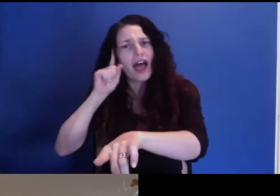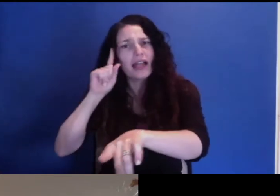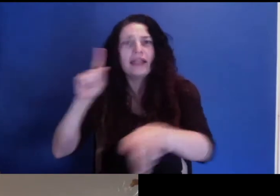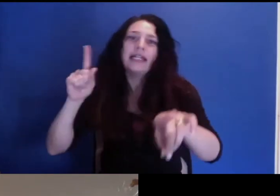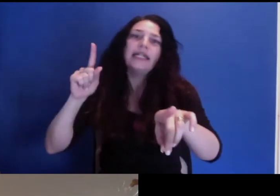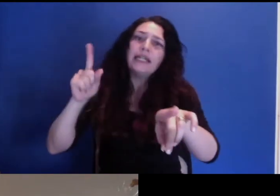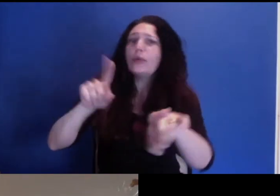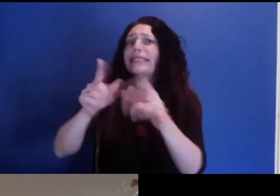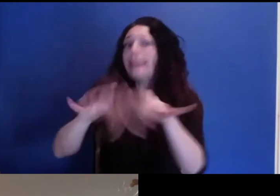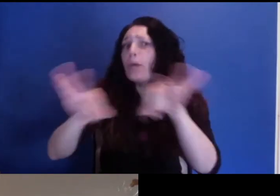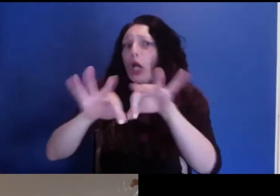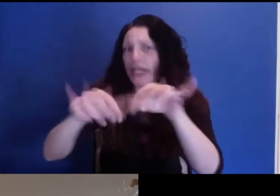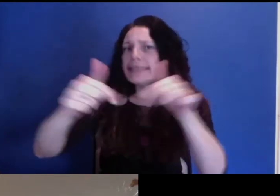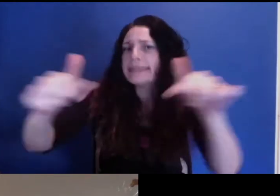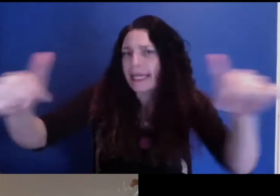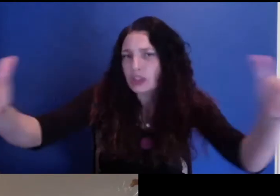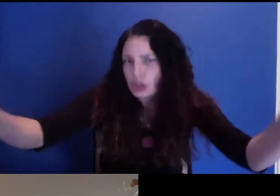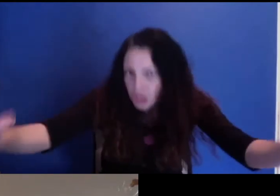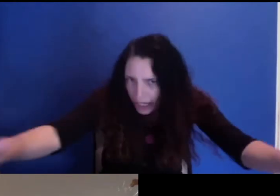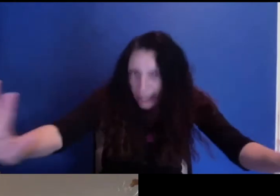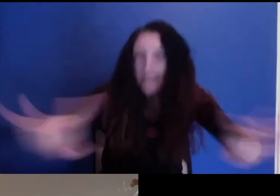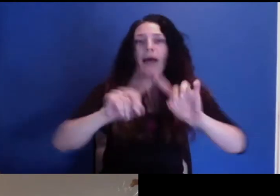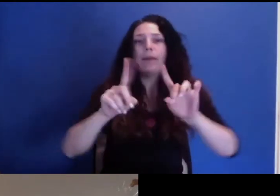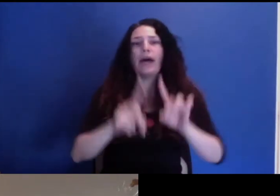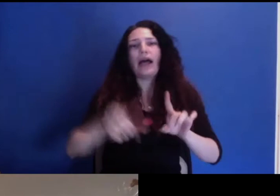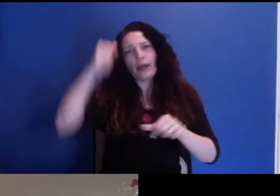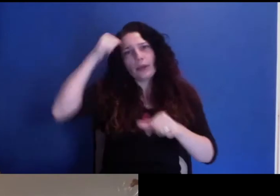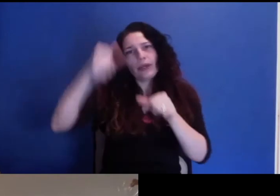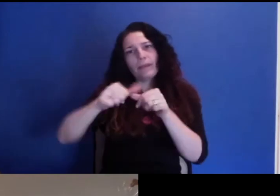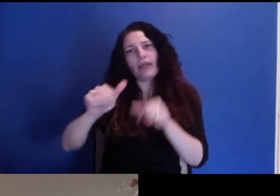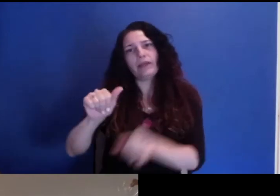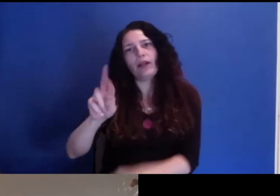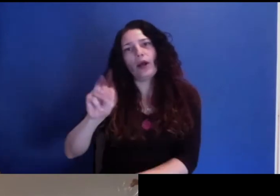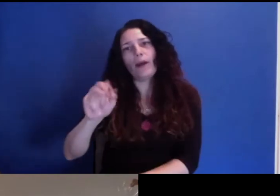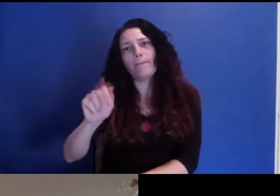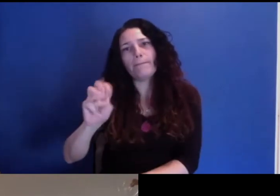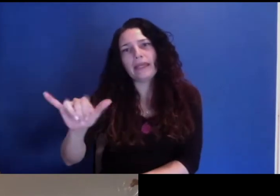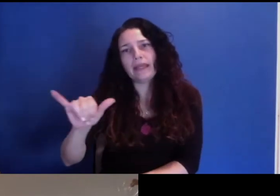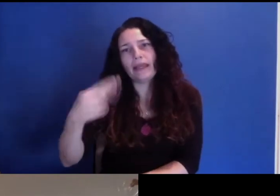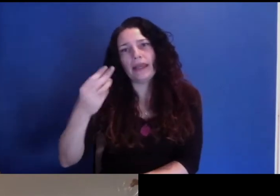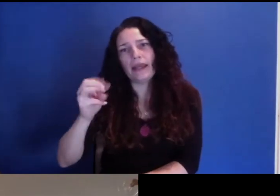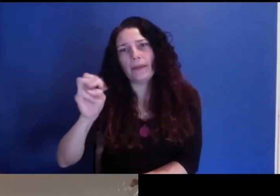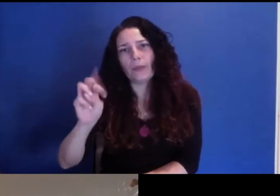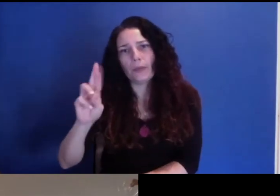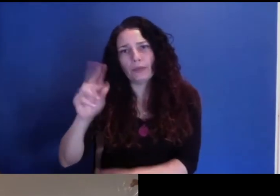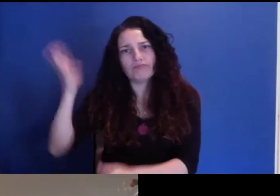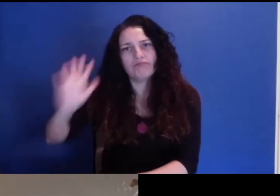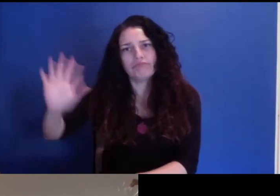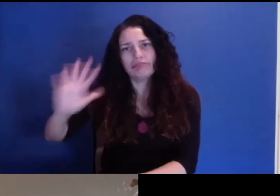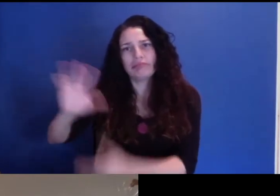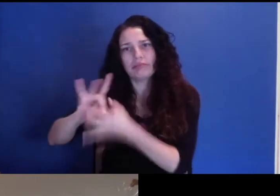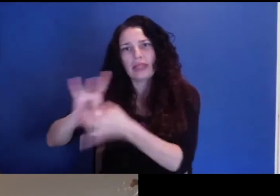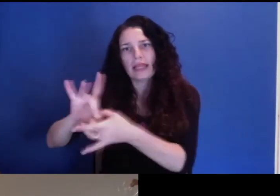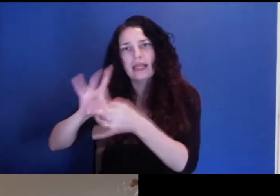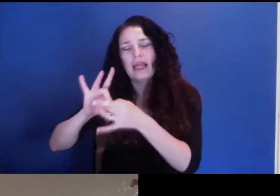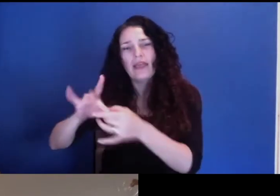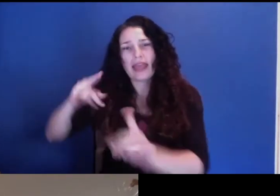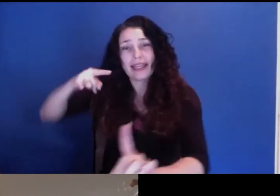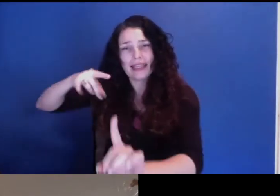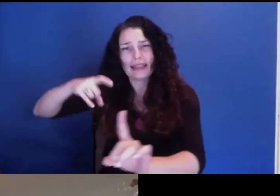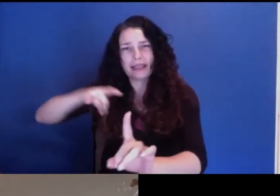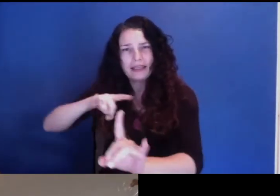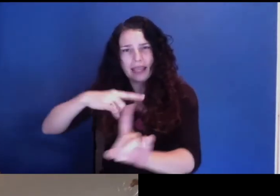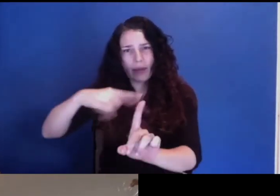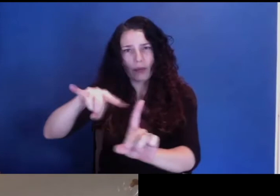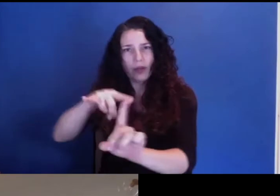But I remember when Armie Hammer and Timothy Chalamet finally consummate the relationship, the camera pans away and you're left with a